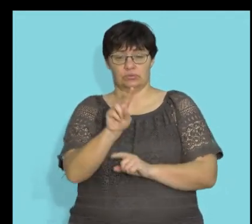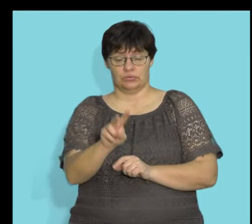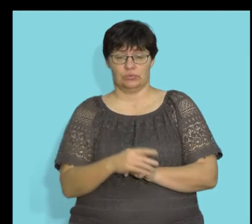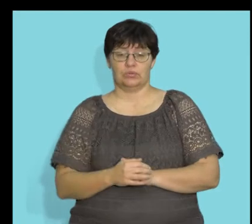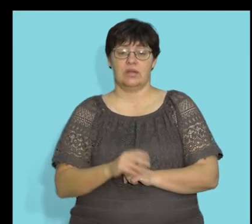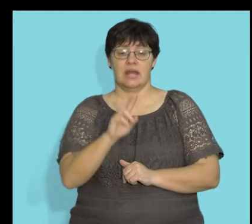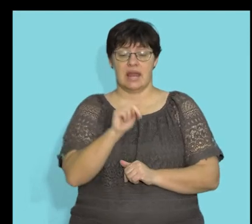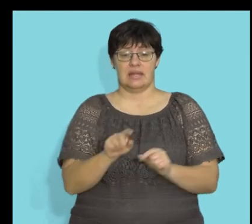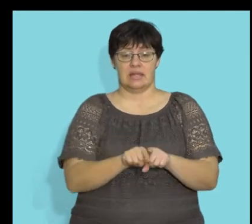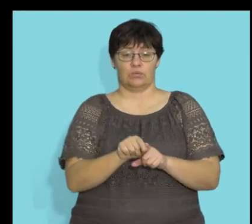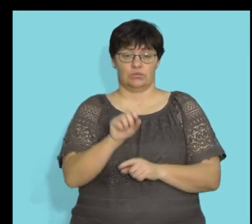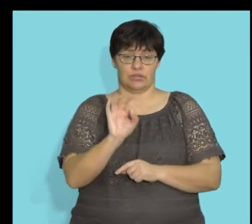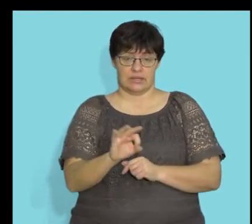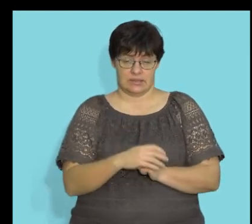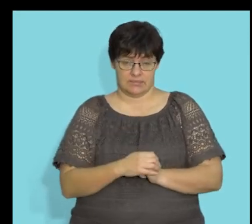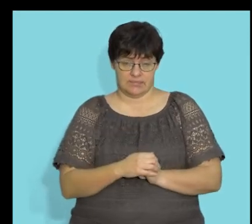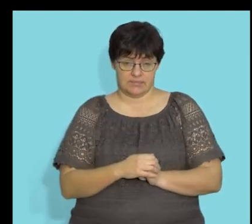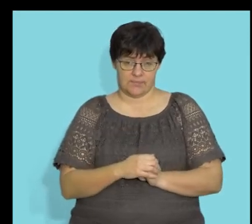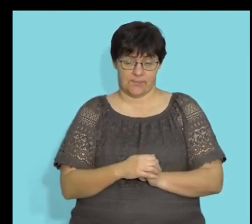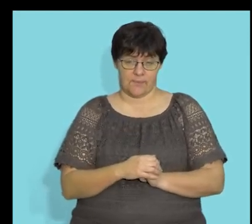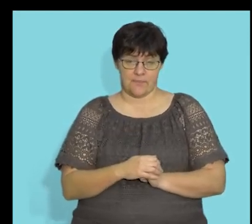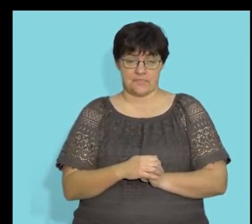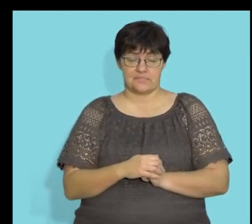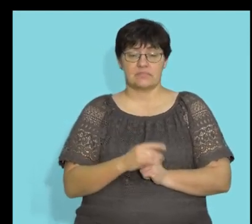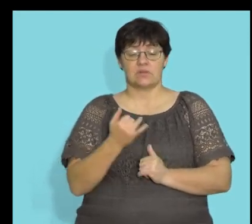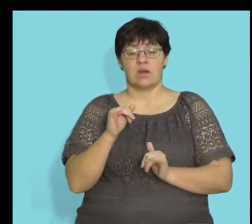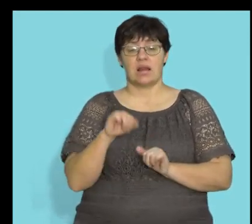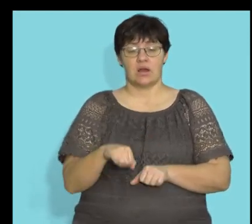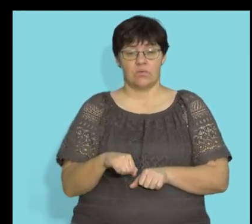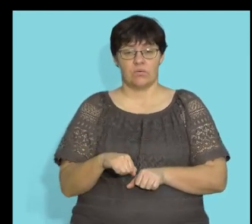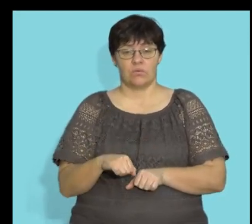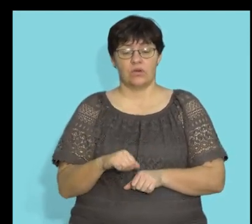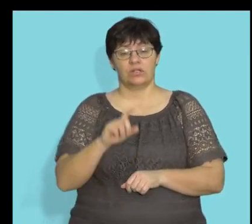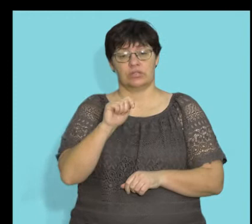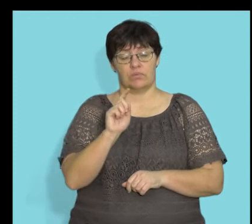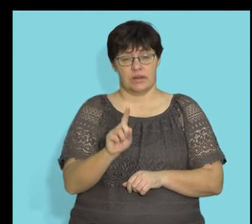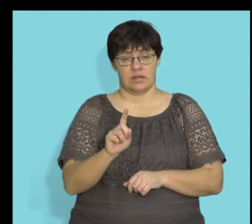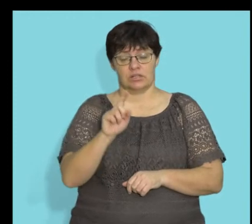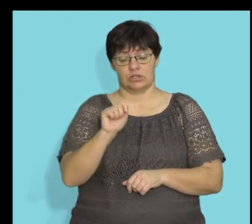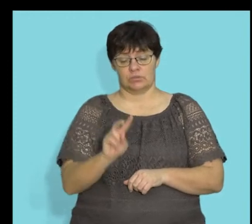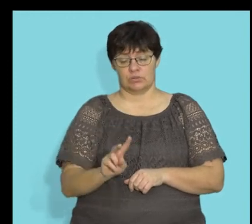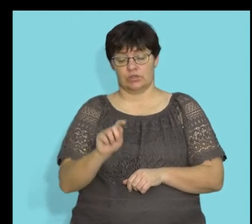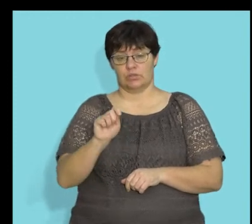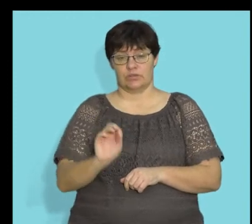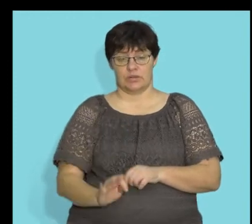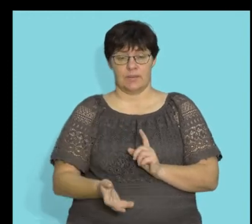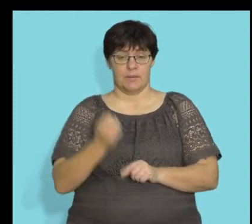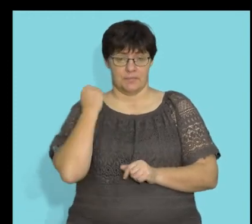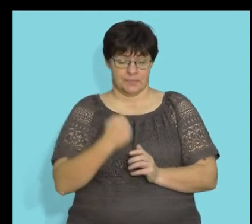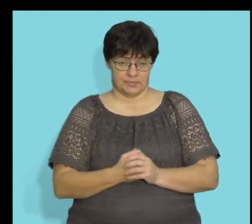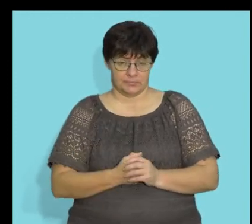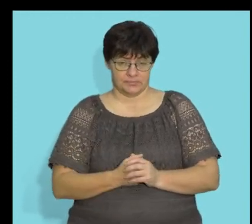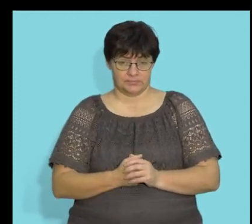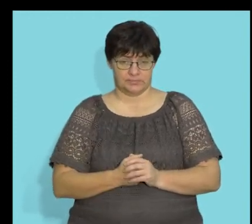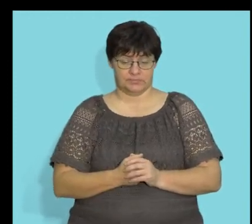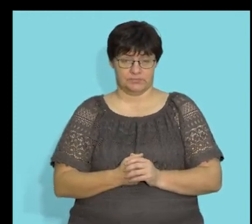to 2, and when n is equal to 3. That's going to allow me to find term 1, term 2, as well